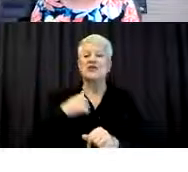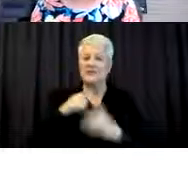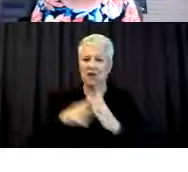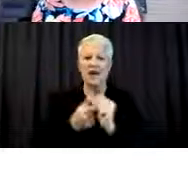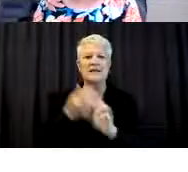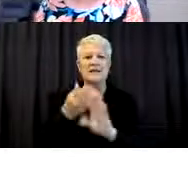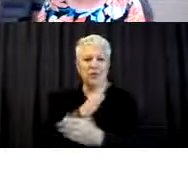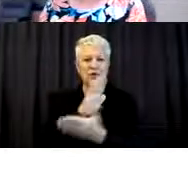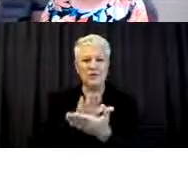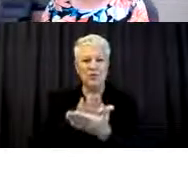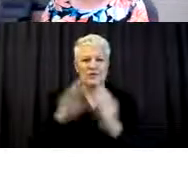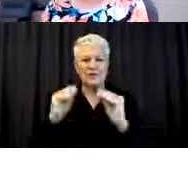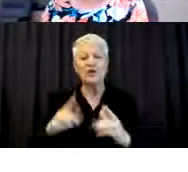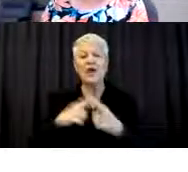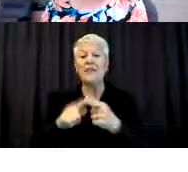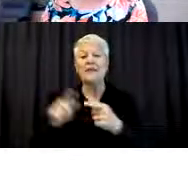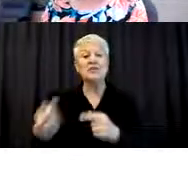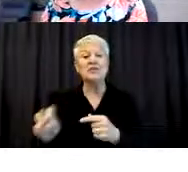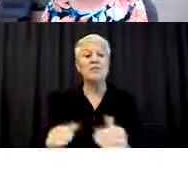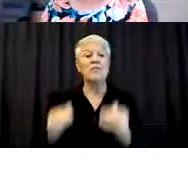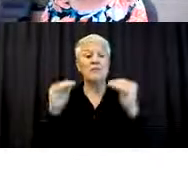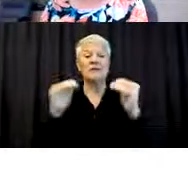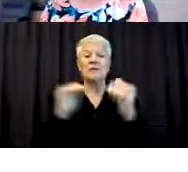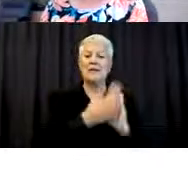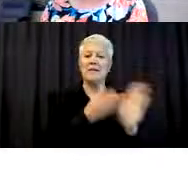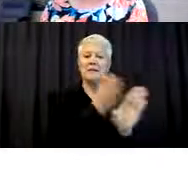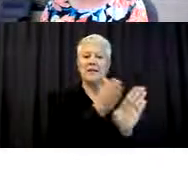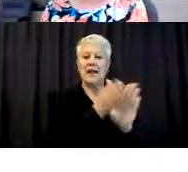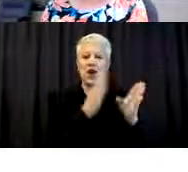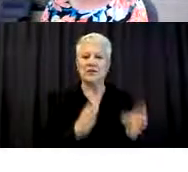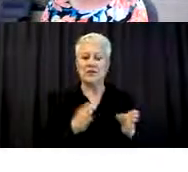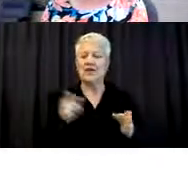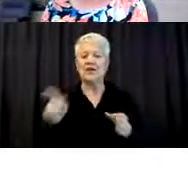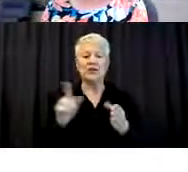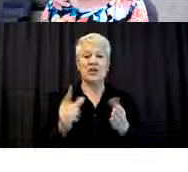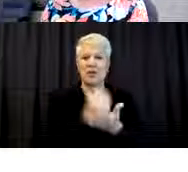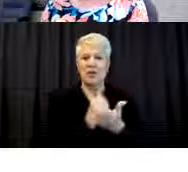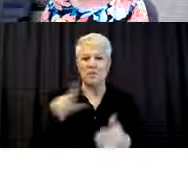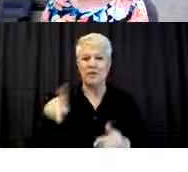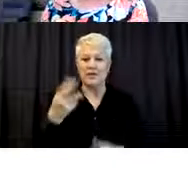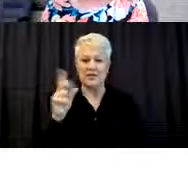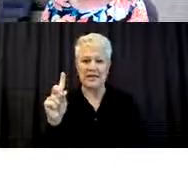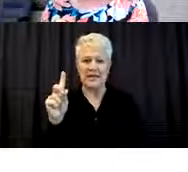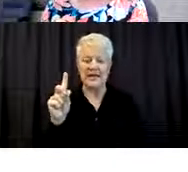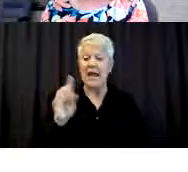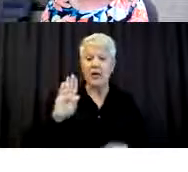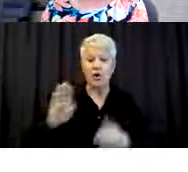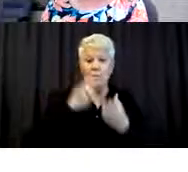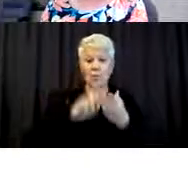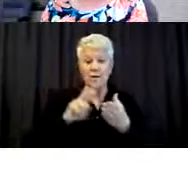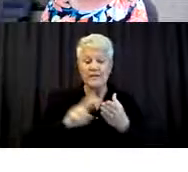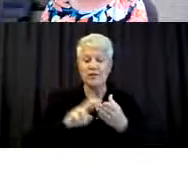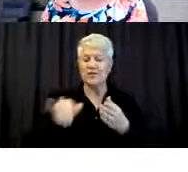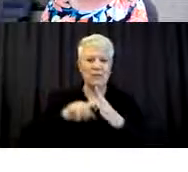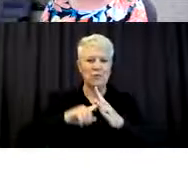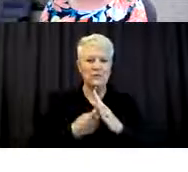teacher, and then she went on to become a psychologist. She earned a PhD, and her research was the start